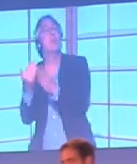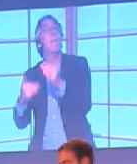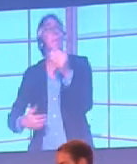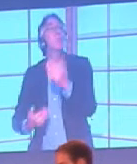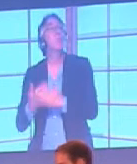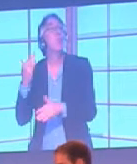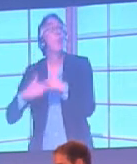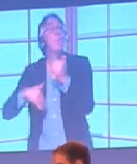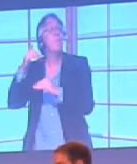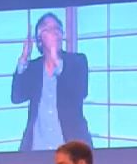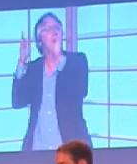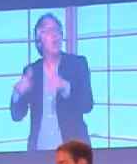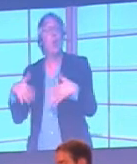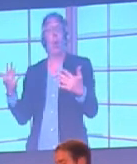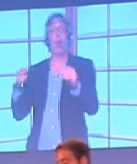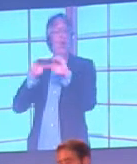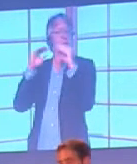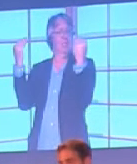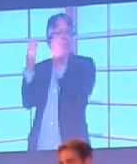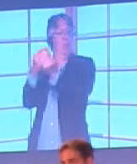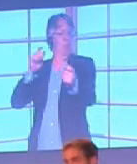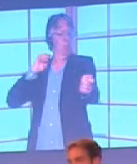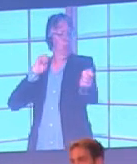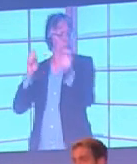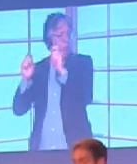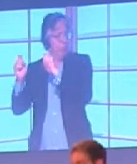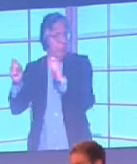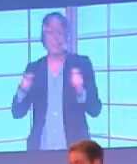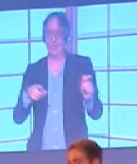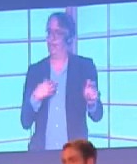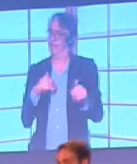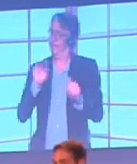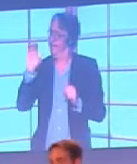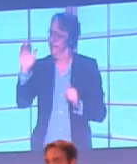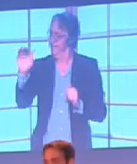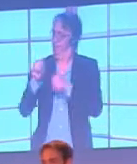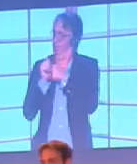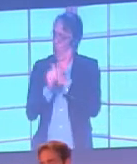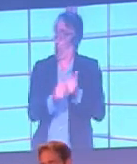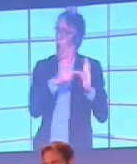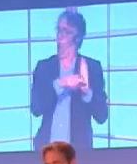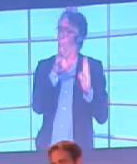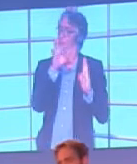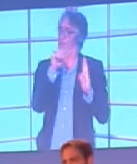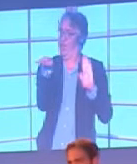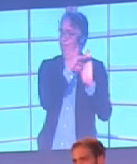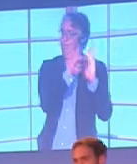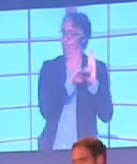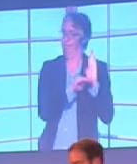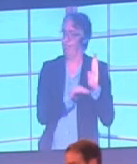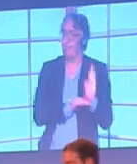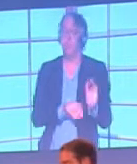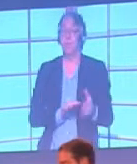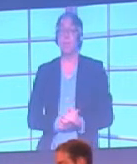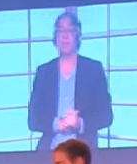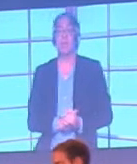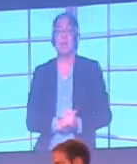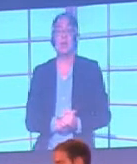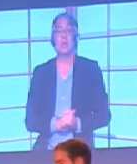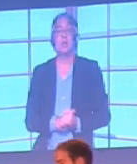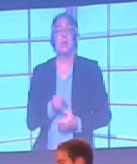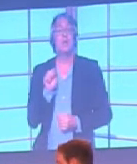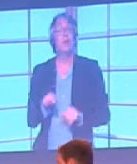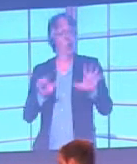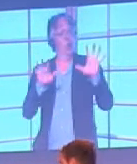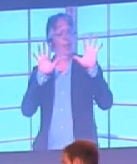pushing for having 60 volunteers being recruited and dedicated within the 10 stadiums